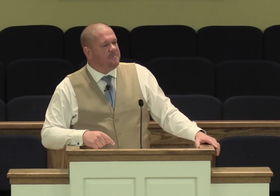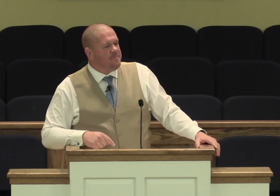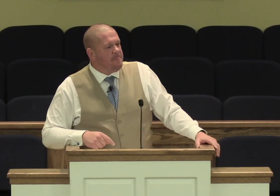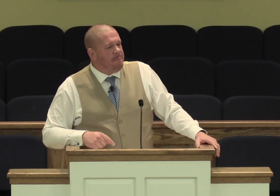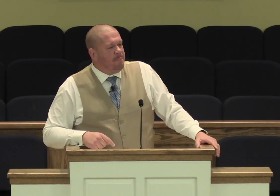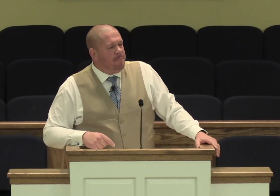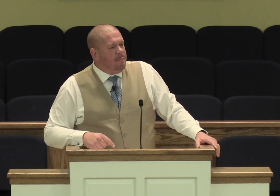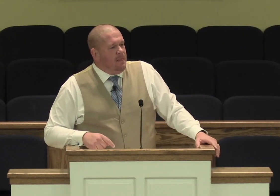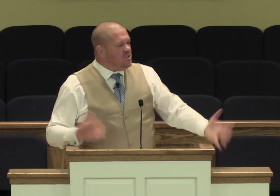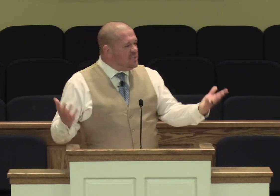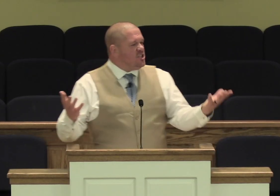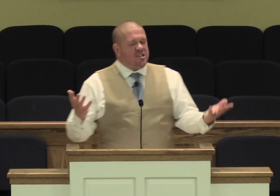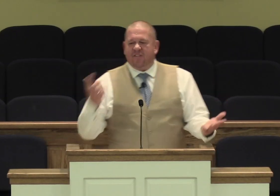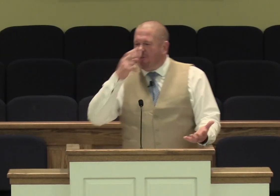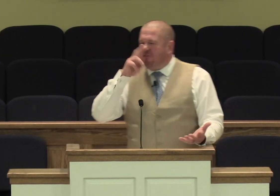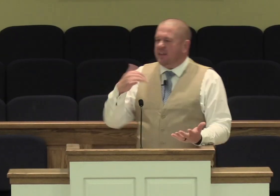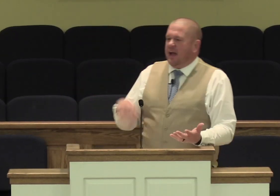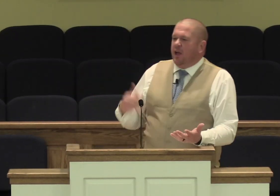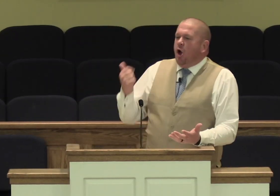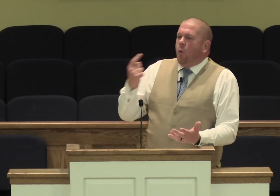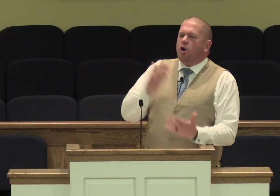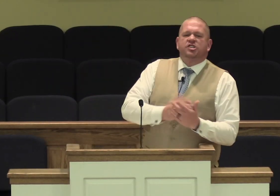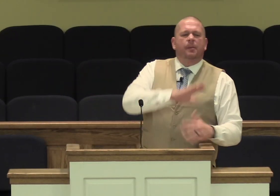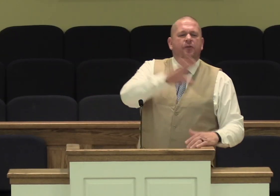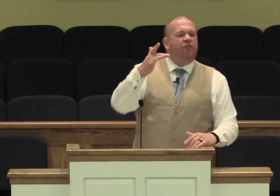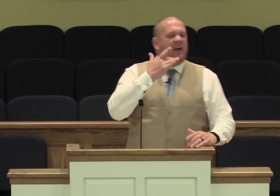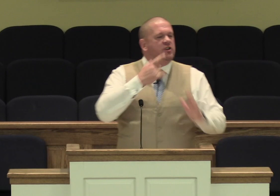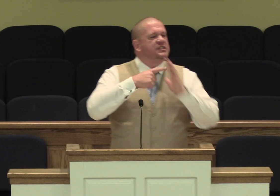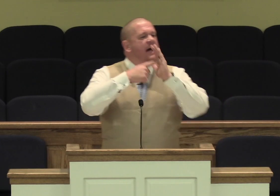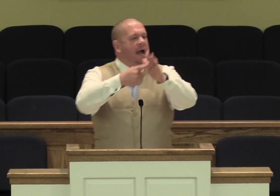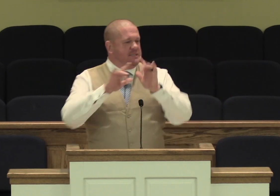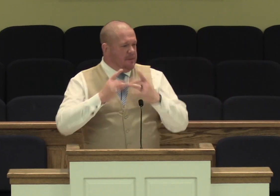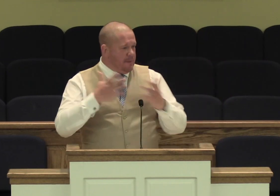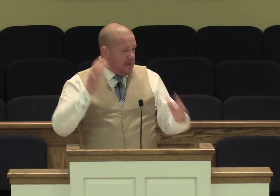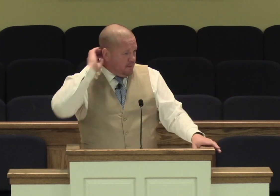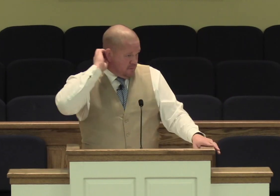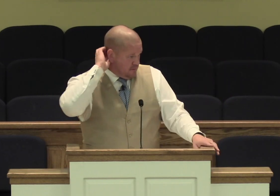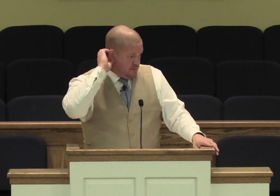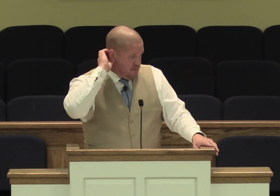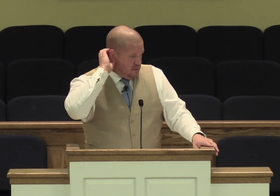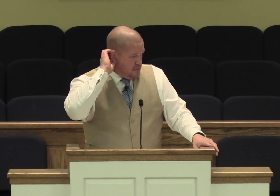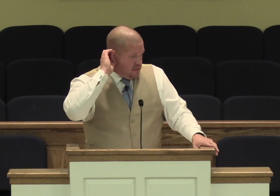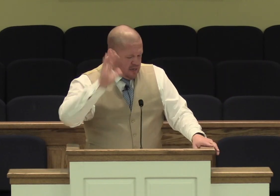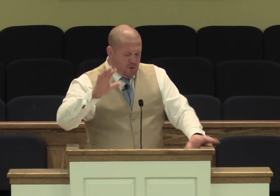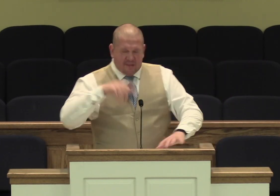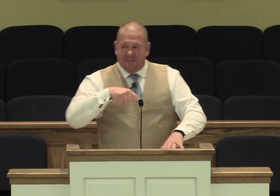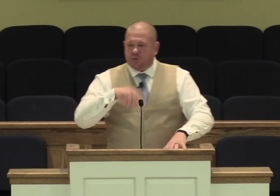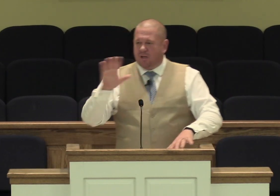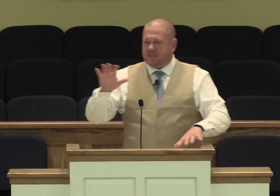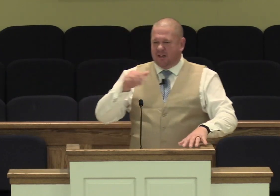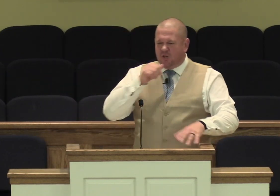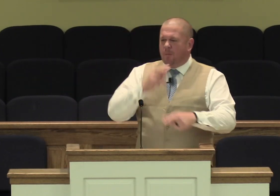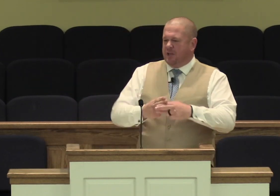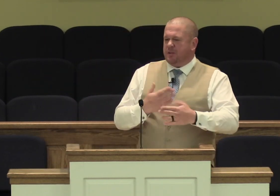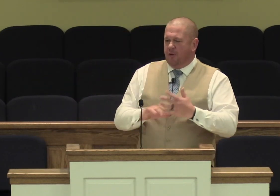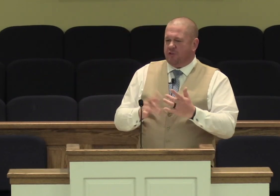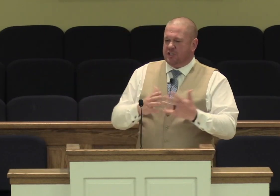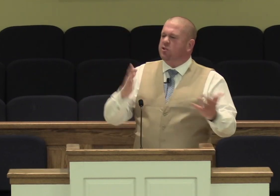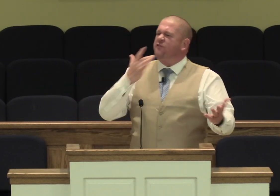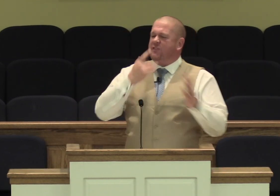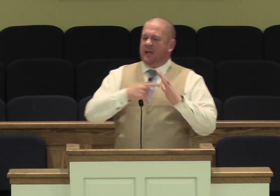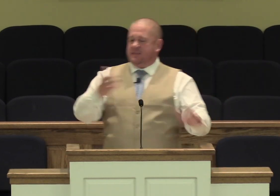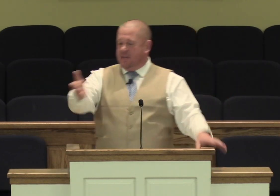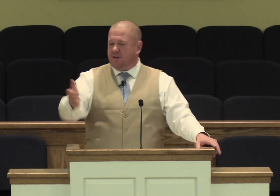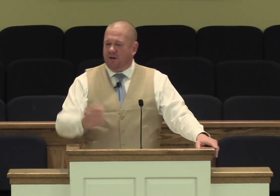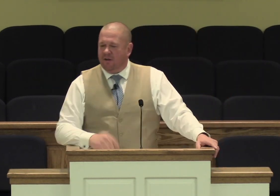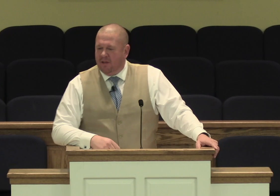sign. So let's just have a little fun tonight. What are some of your favorite signs in the Bible? And we'll get to this one in a second, so don't mention the birth of Jesus. What